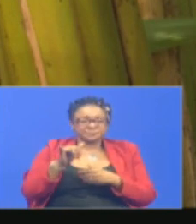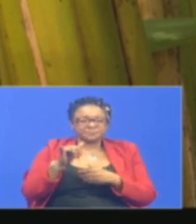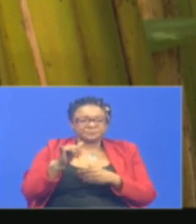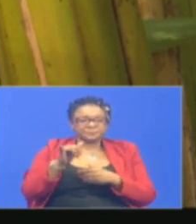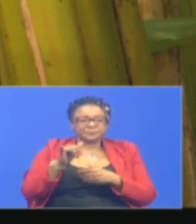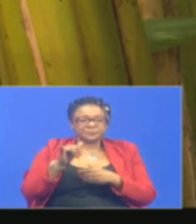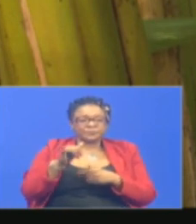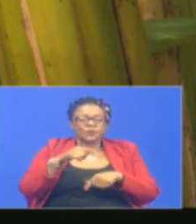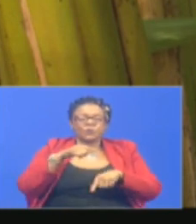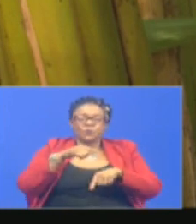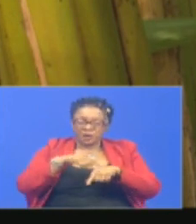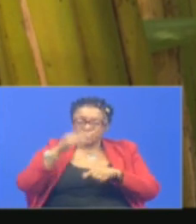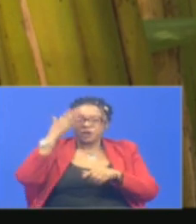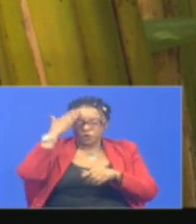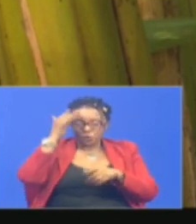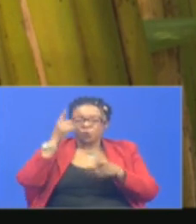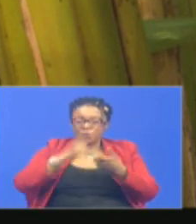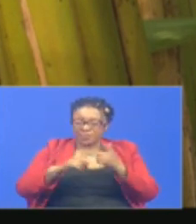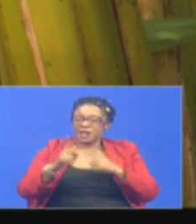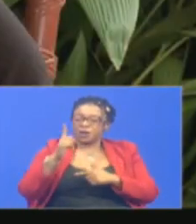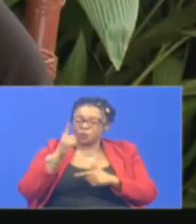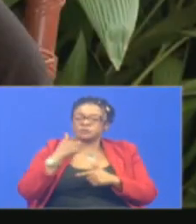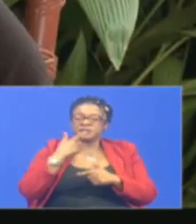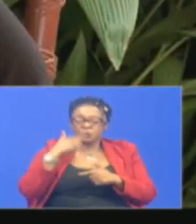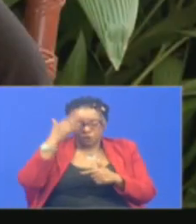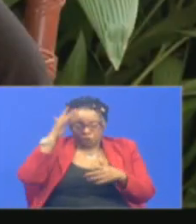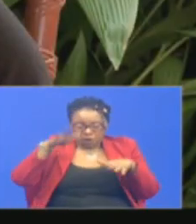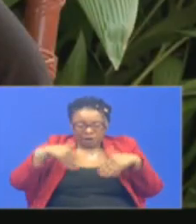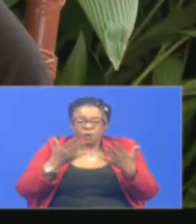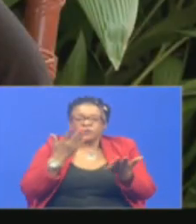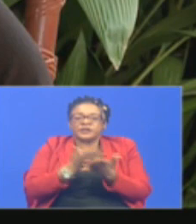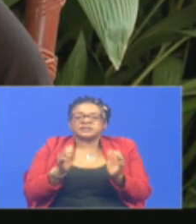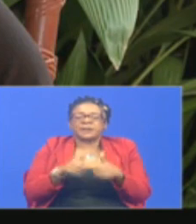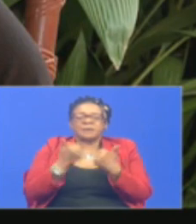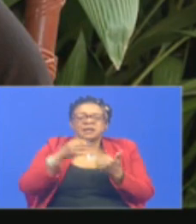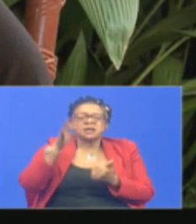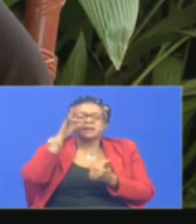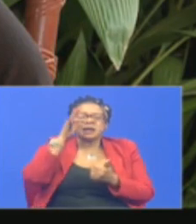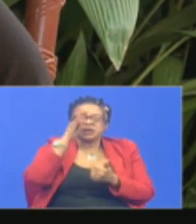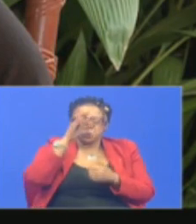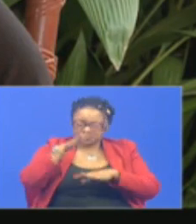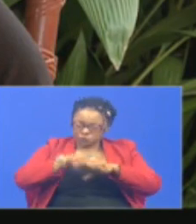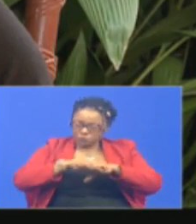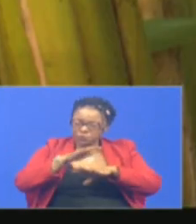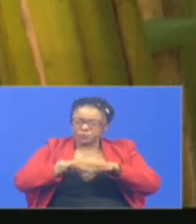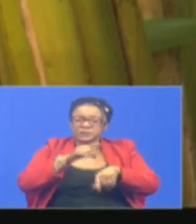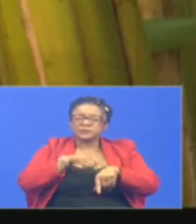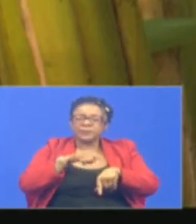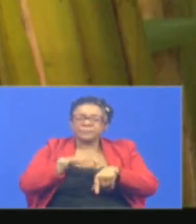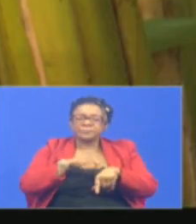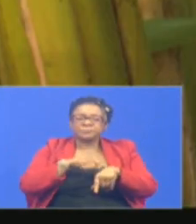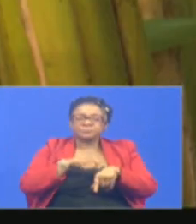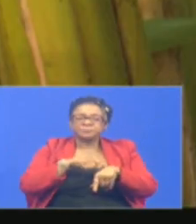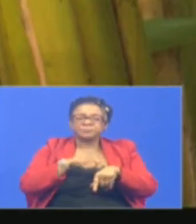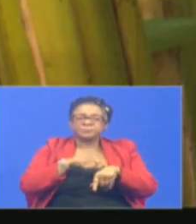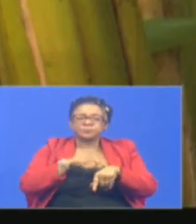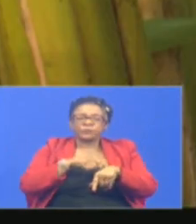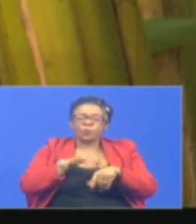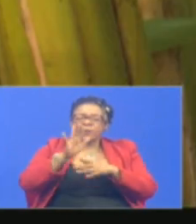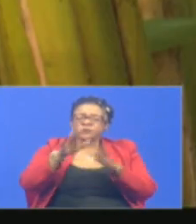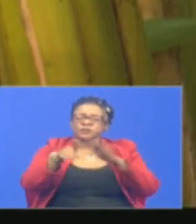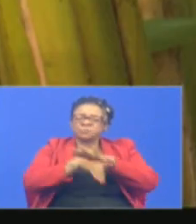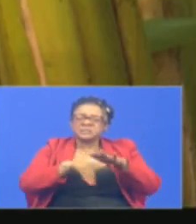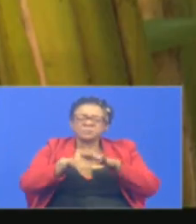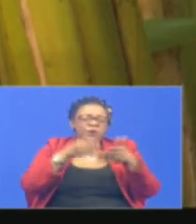we know what the law says, we know how things go. Kibaki was a gentleman that even at a time when those principles were not there,